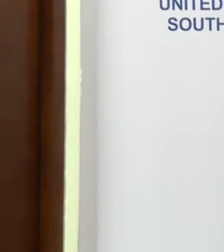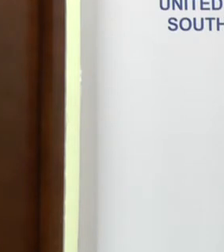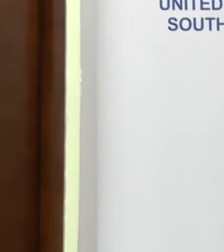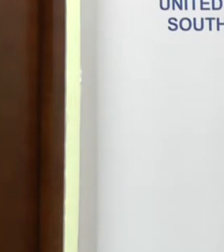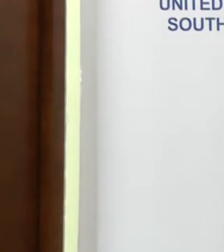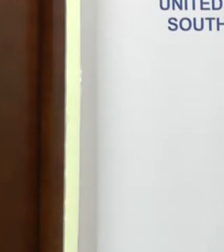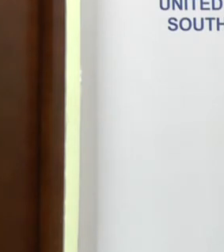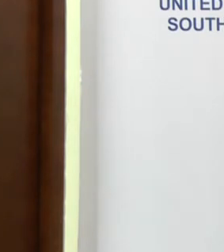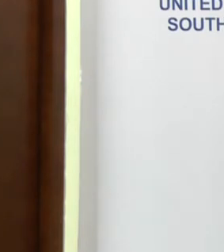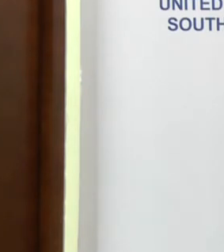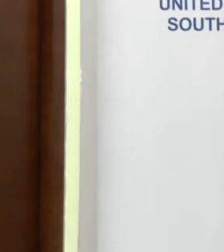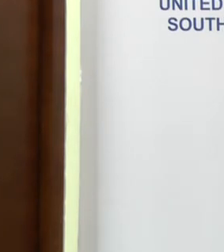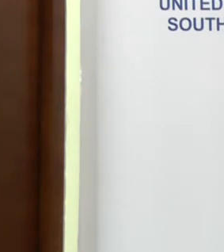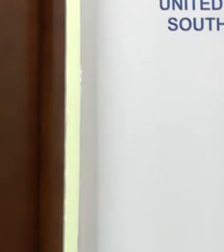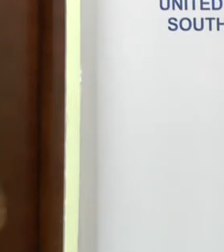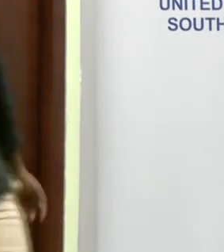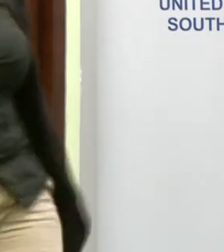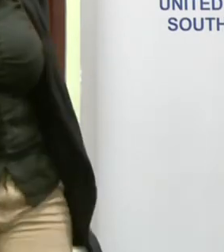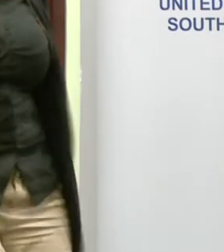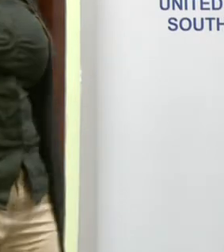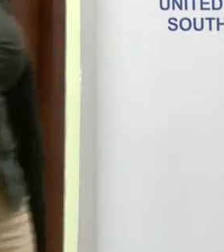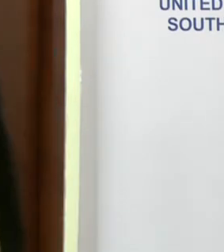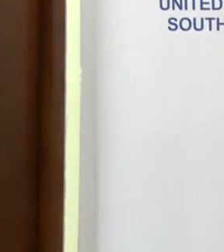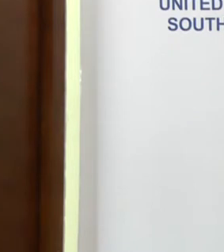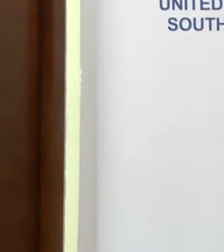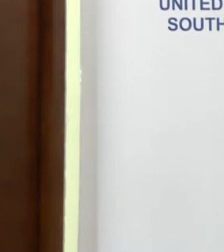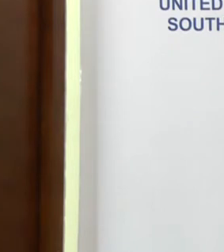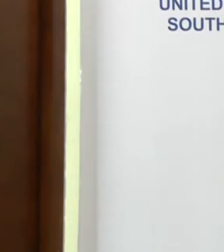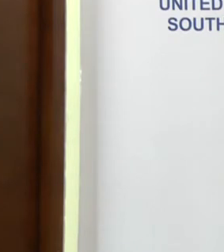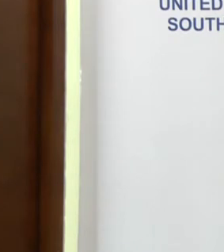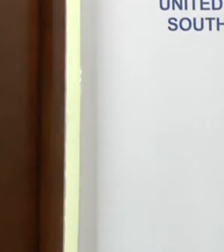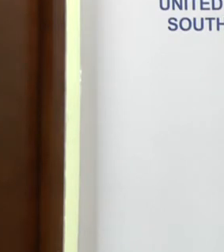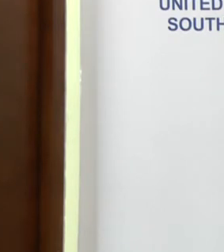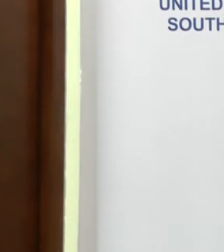SANDA. I'm the youth chairperson. I just wanted to add.